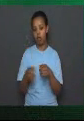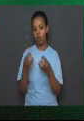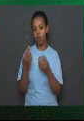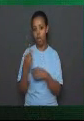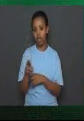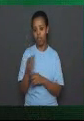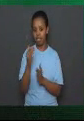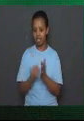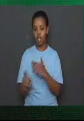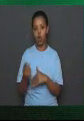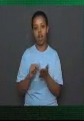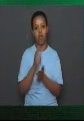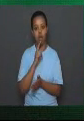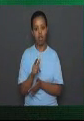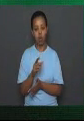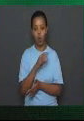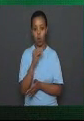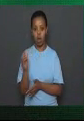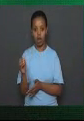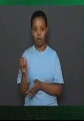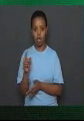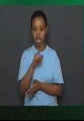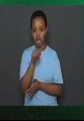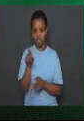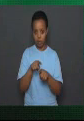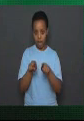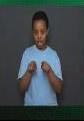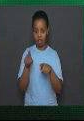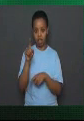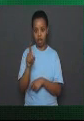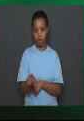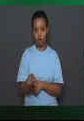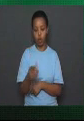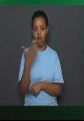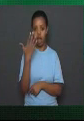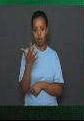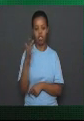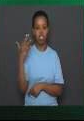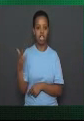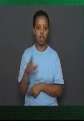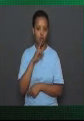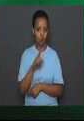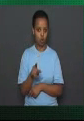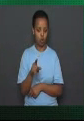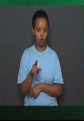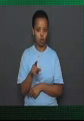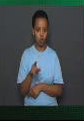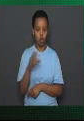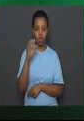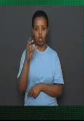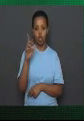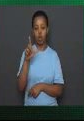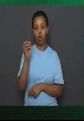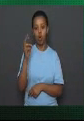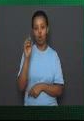With luck, you should be able to identify 5 pigments: chlorophyll